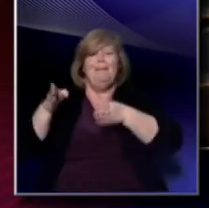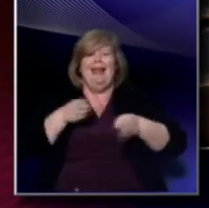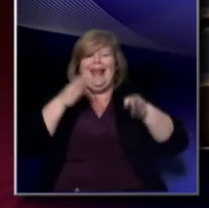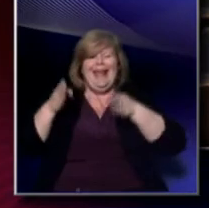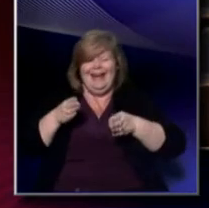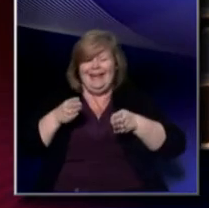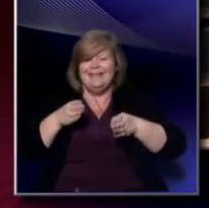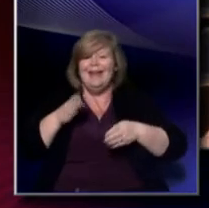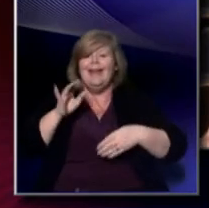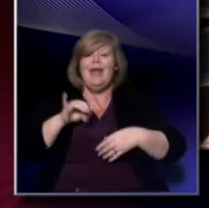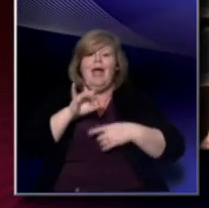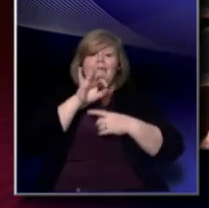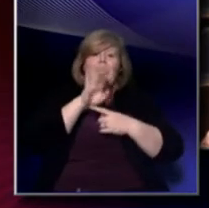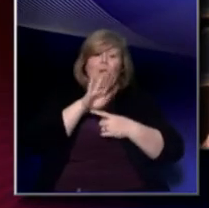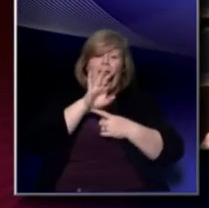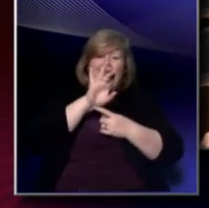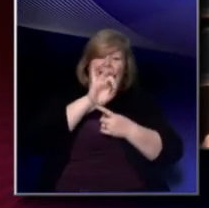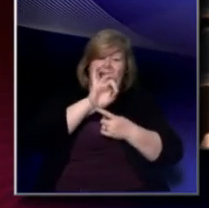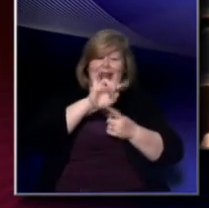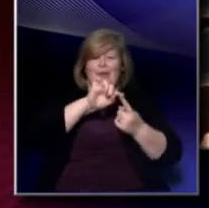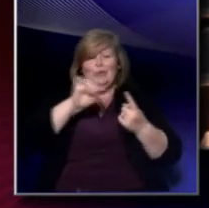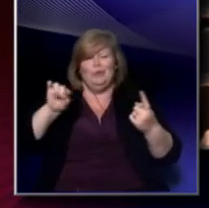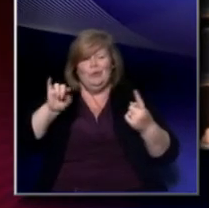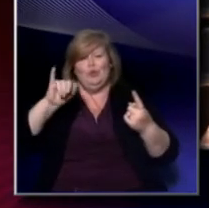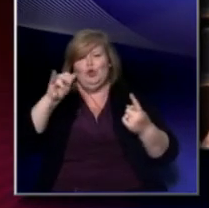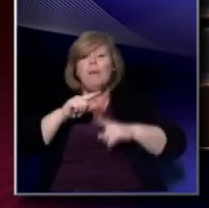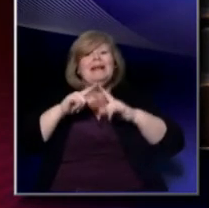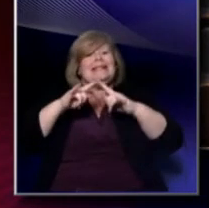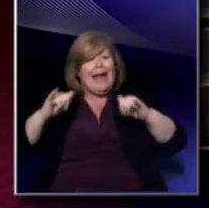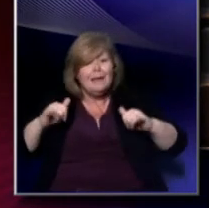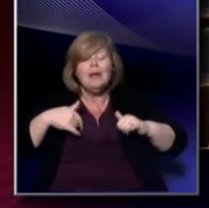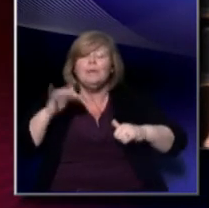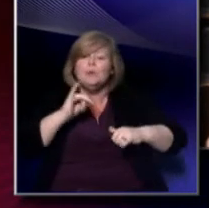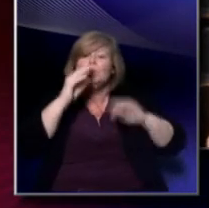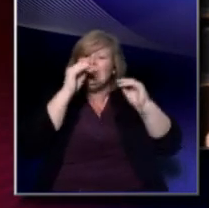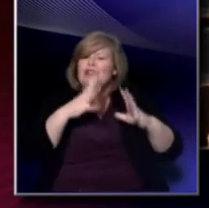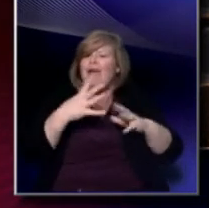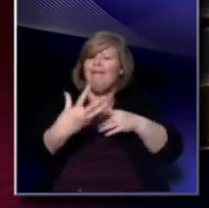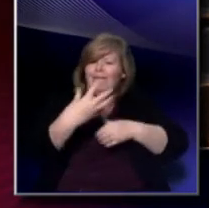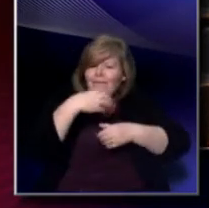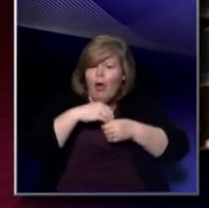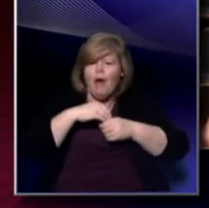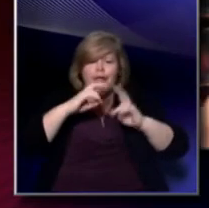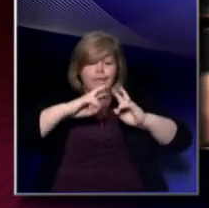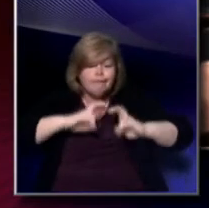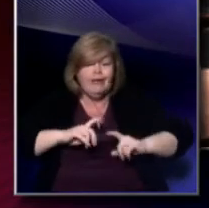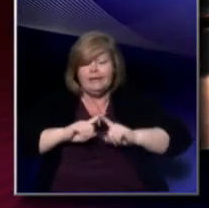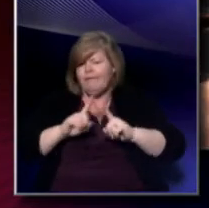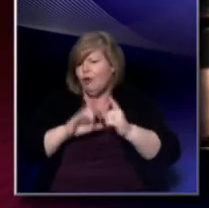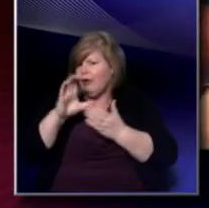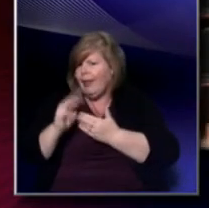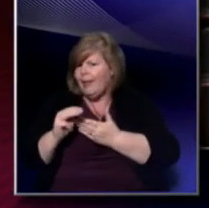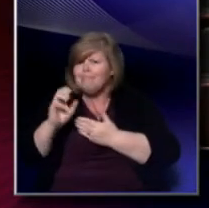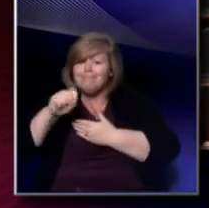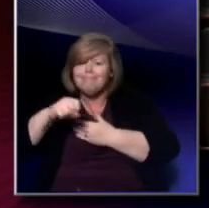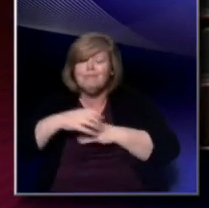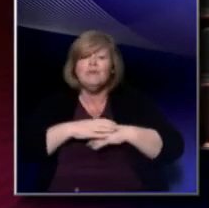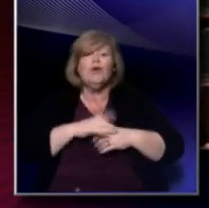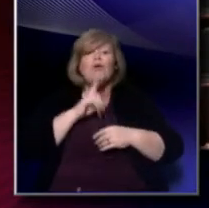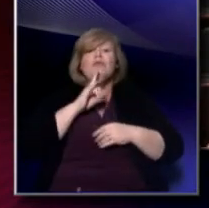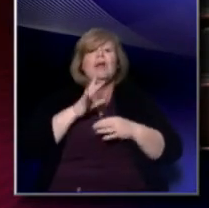and go through the end of this fiscal year, which would be June, with curriculum. We believe that if we take a top-down